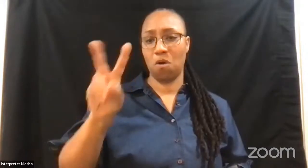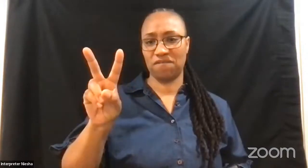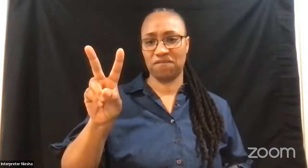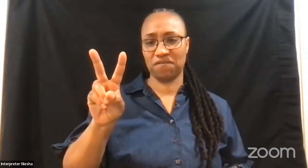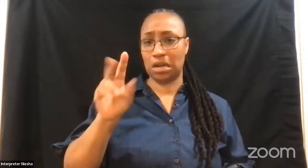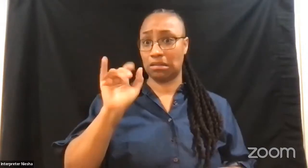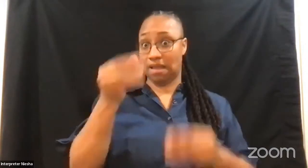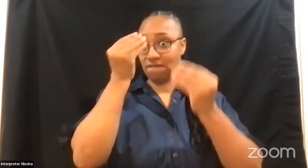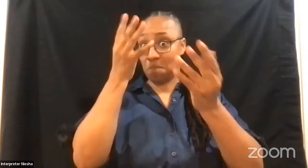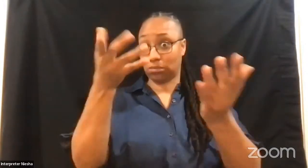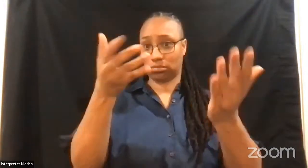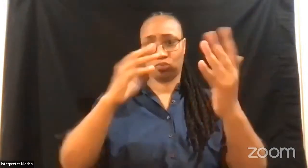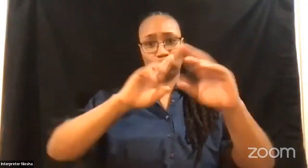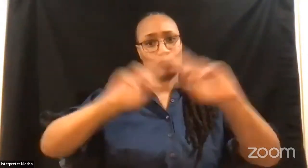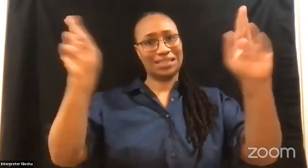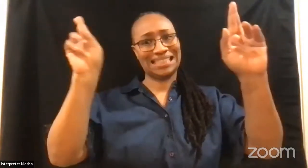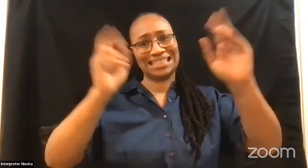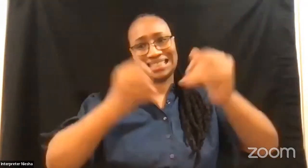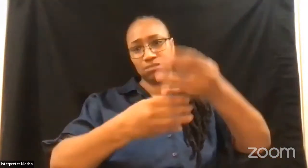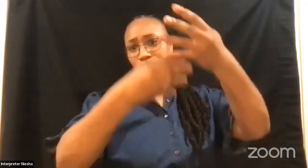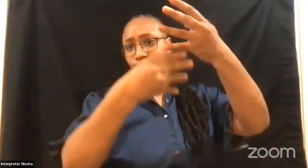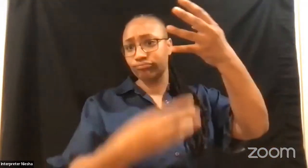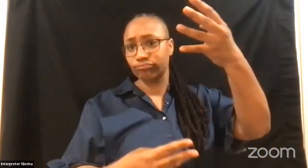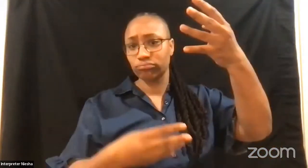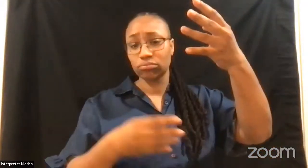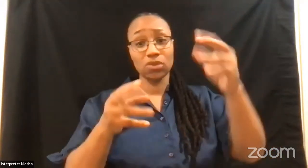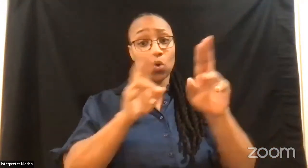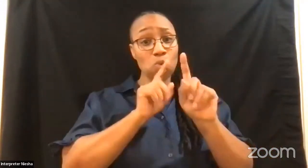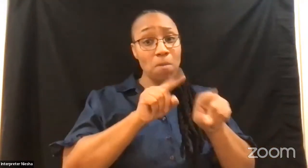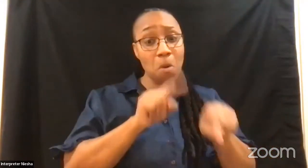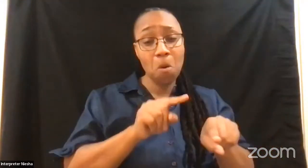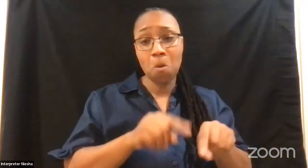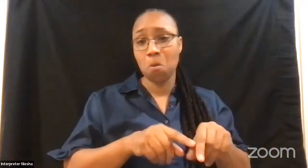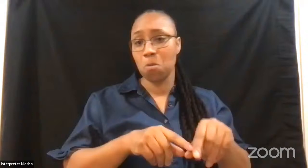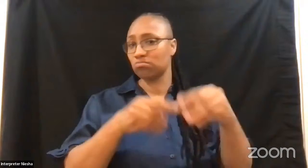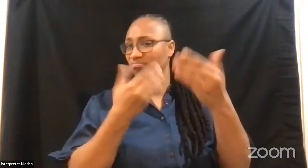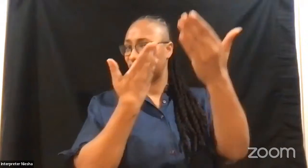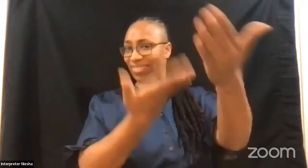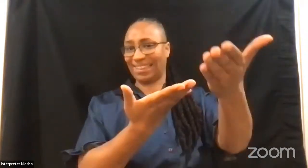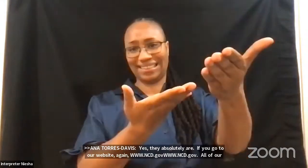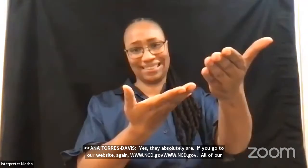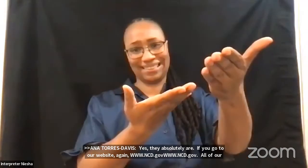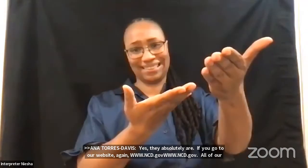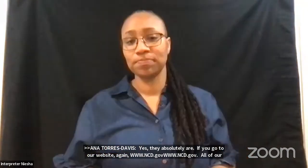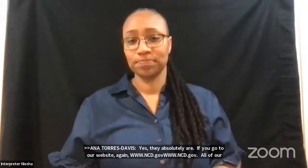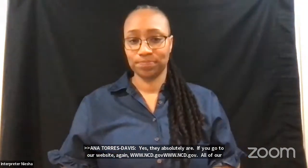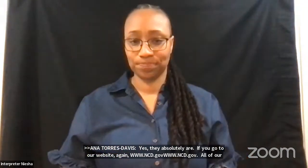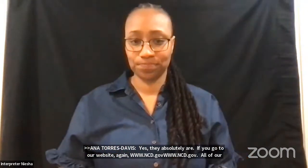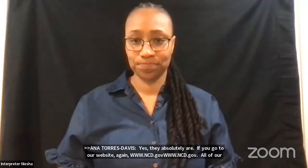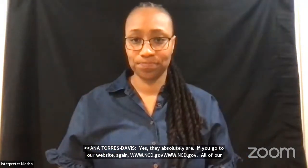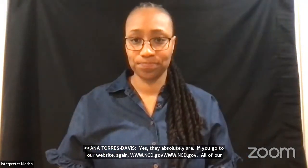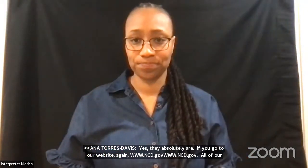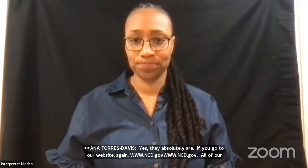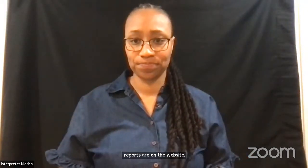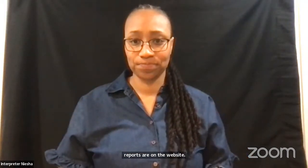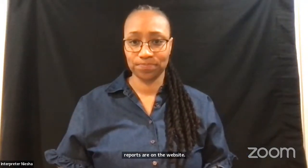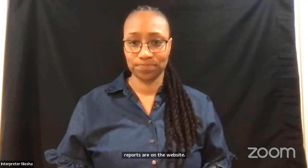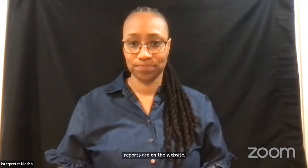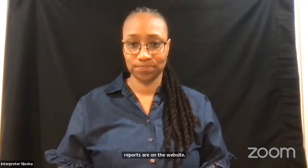all of our reports are on the website. Look under publications and look